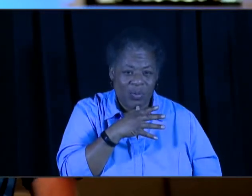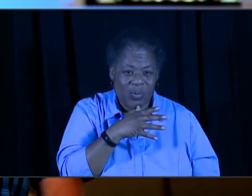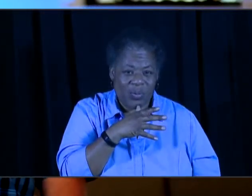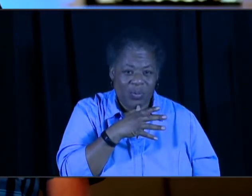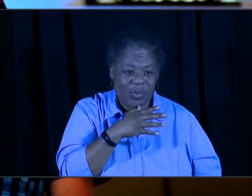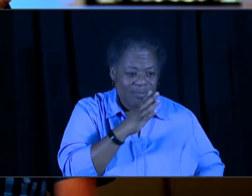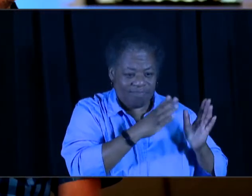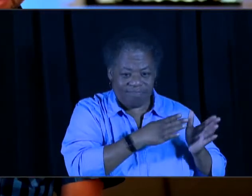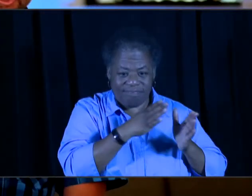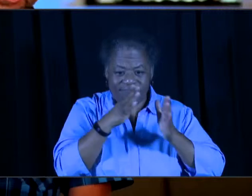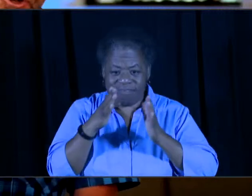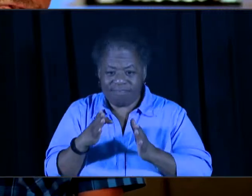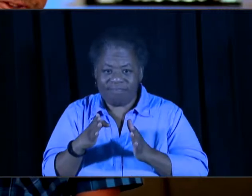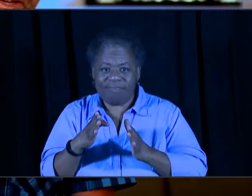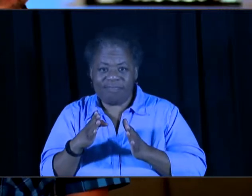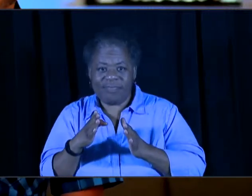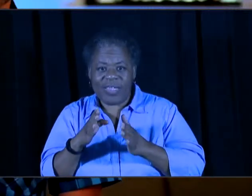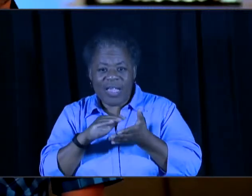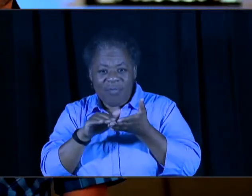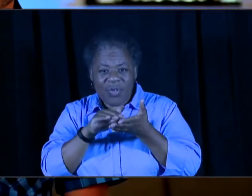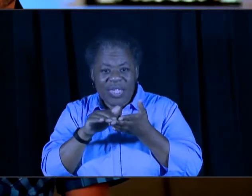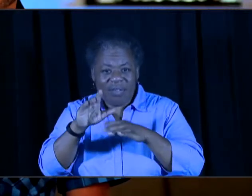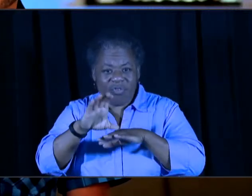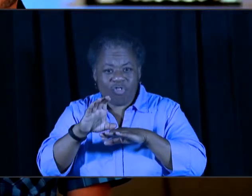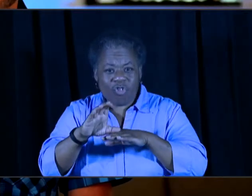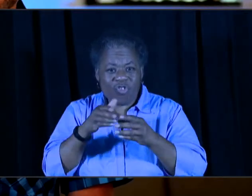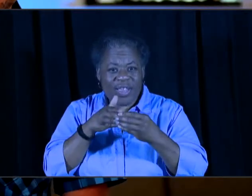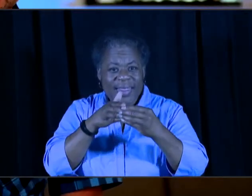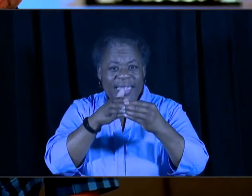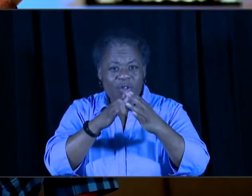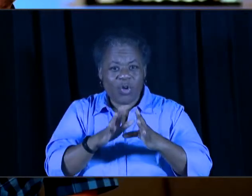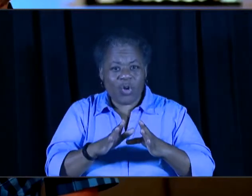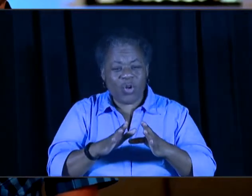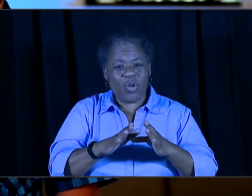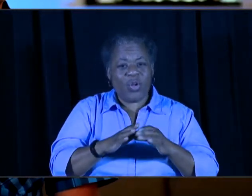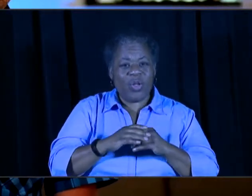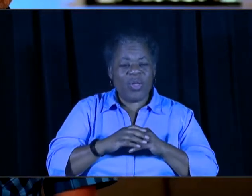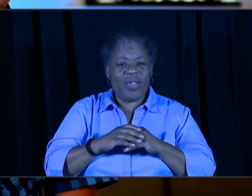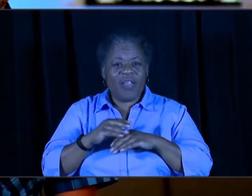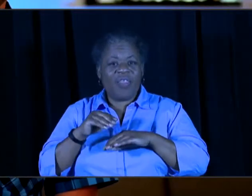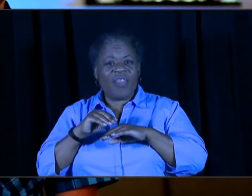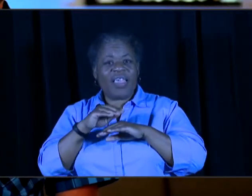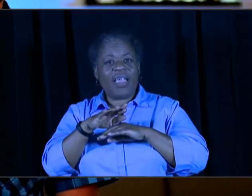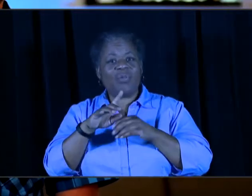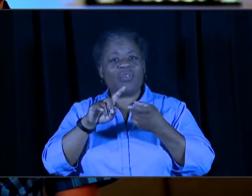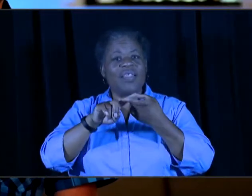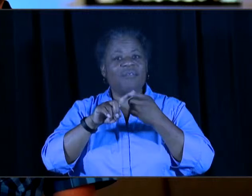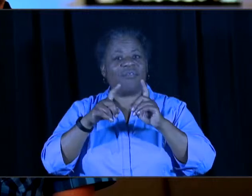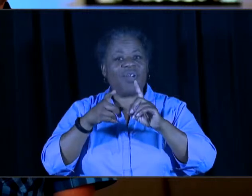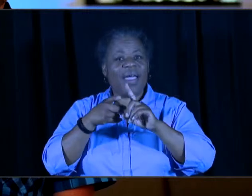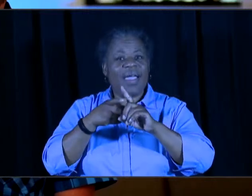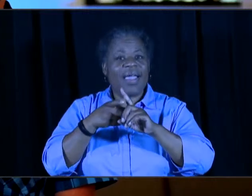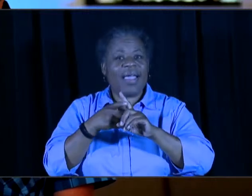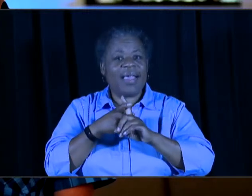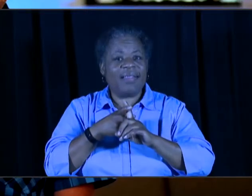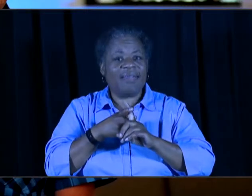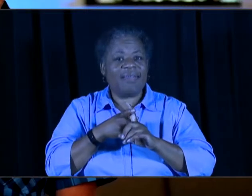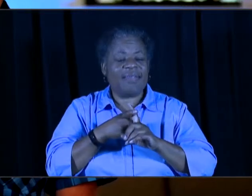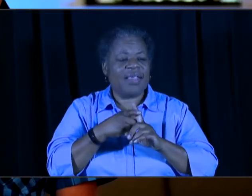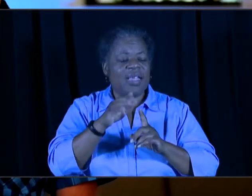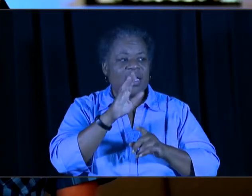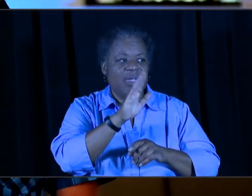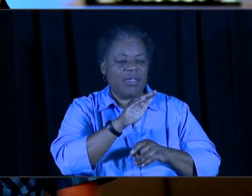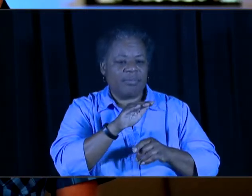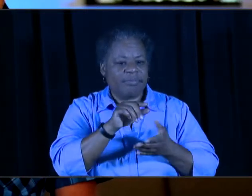When it came time to forgive that church leader, it was the counsel of friends who pointed her to the